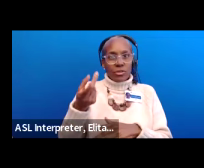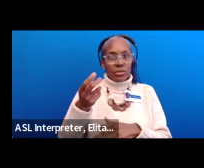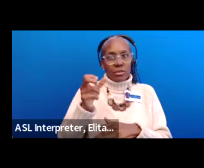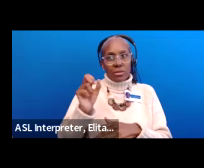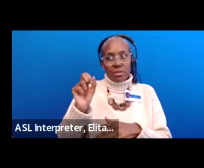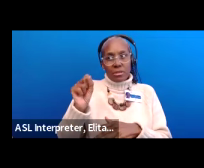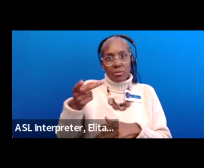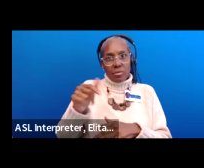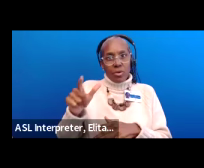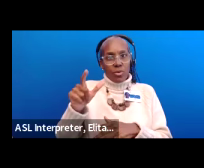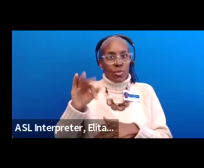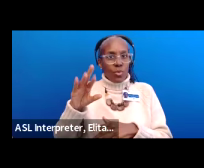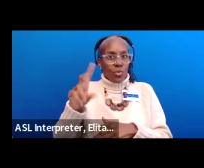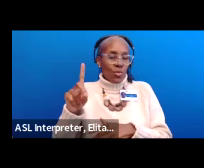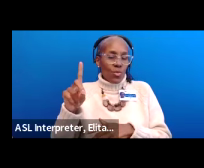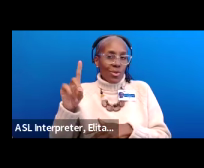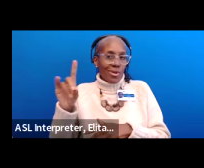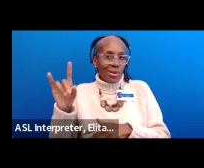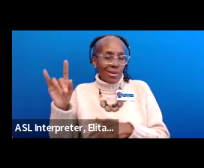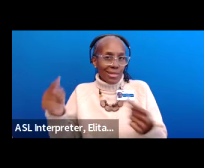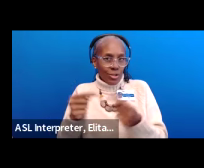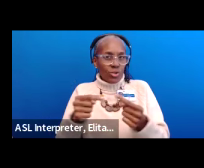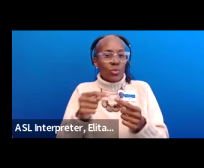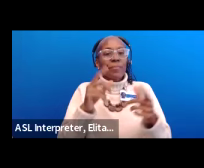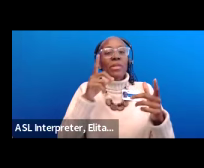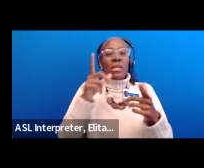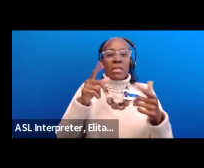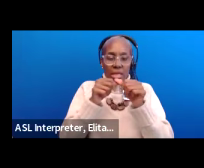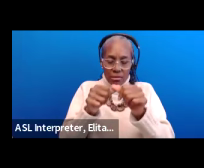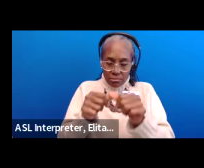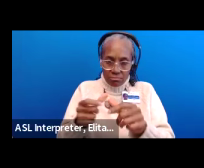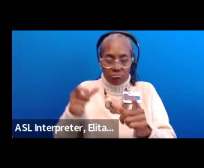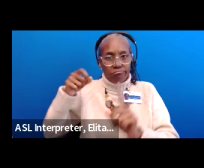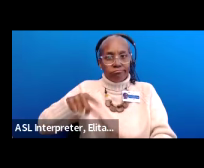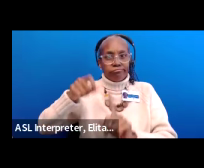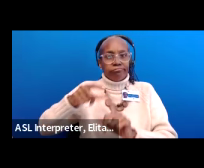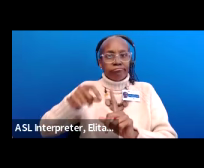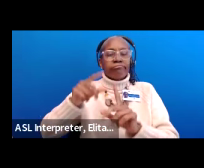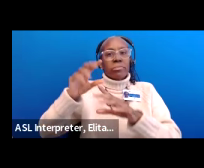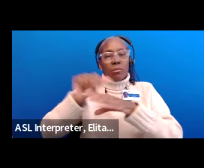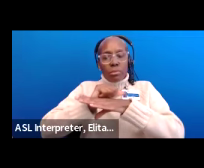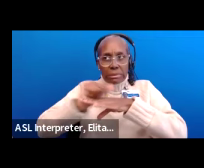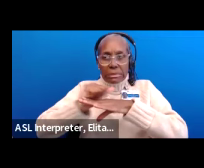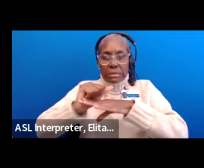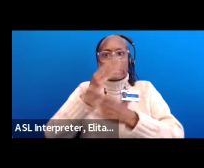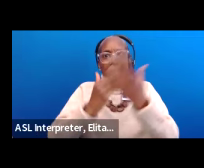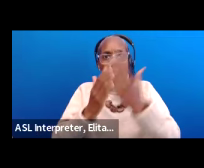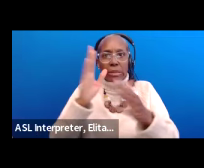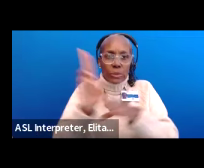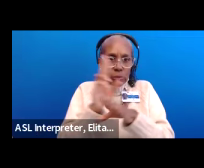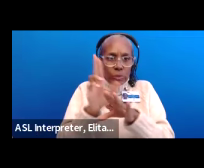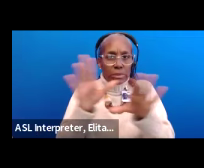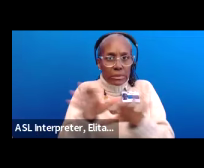to regain some function of their hands and to continue to improve as they practice using their hands.